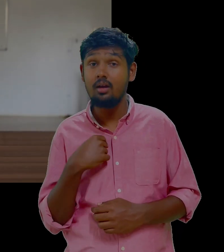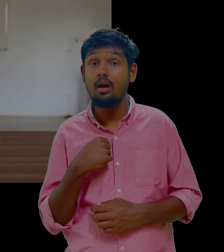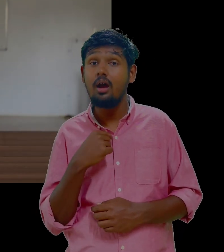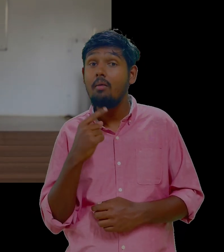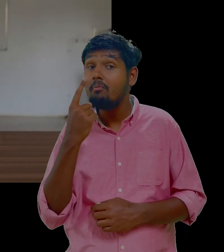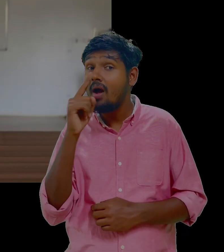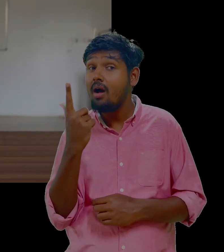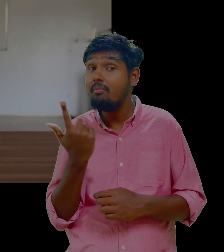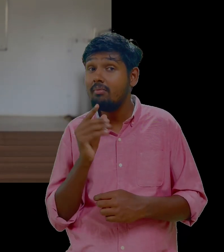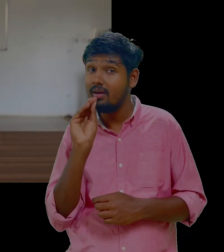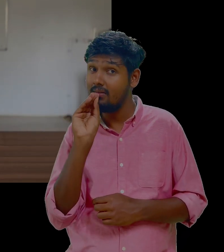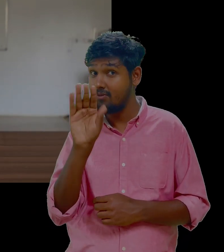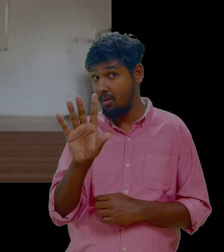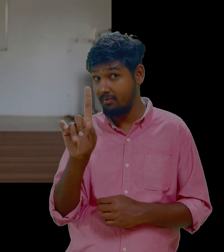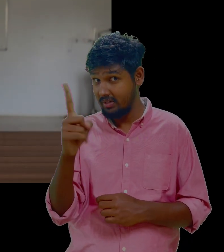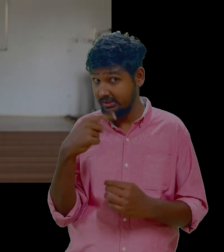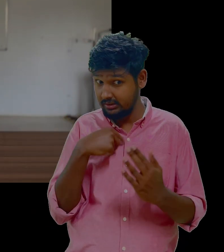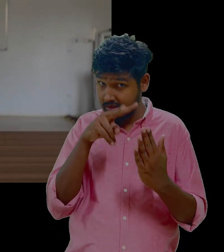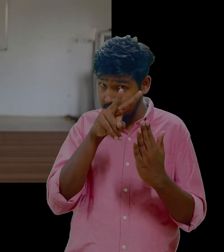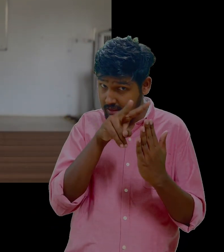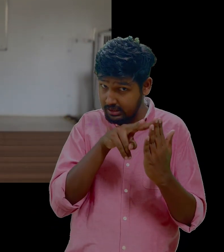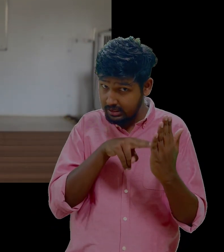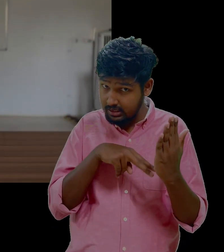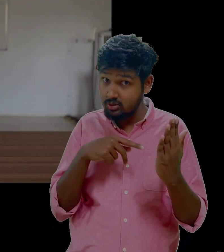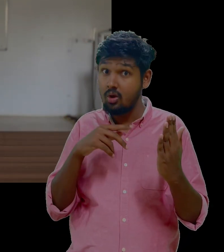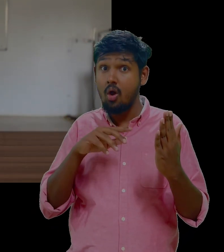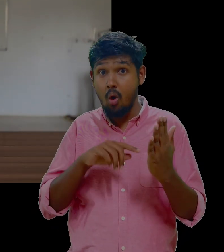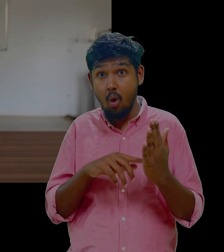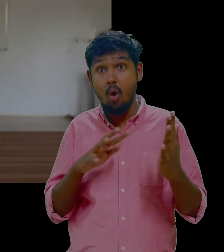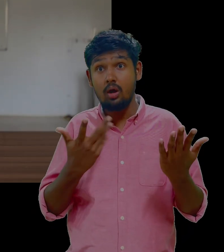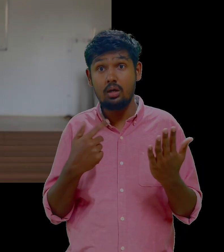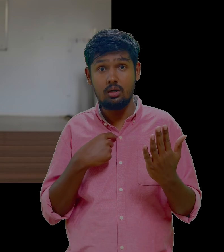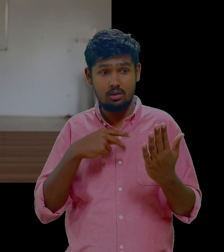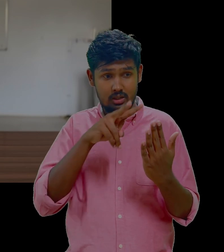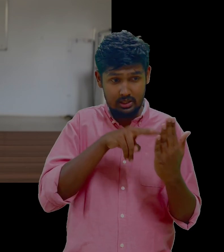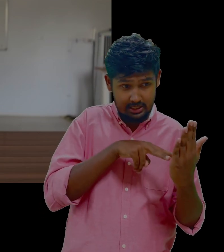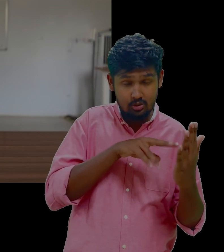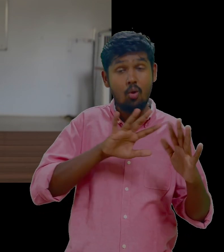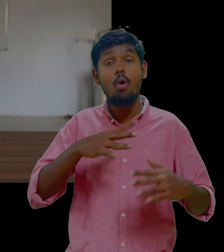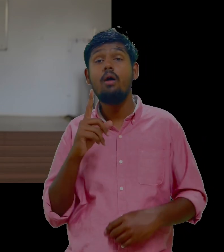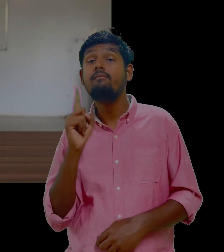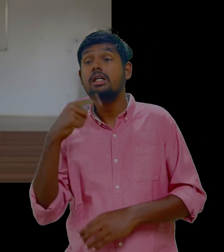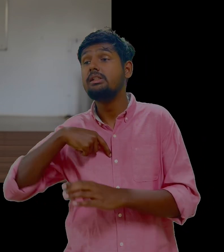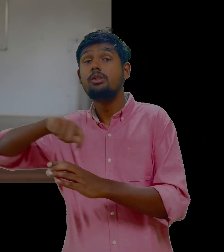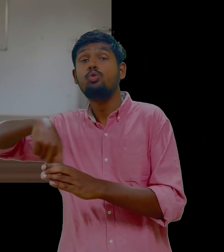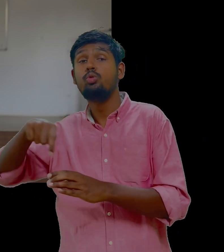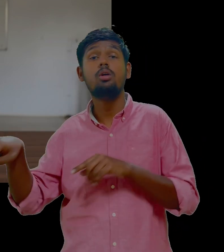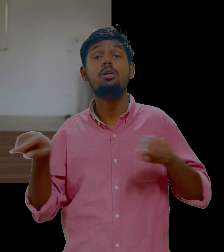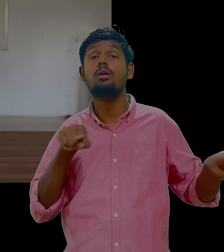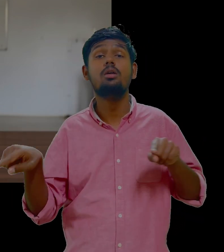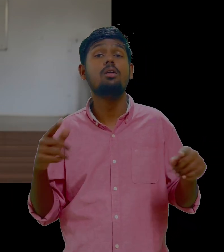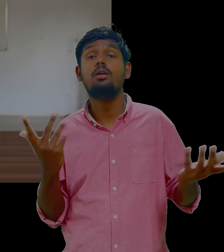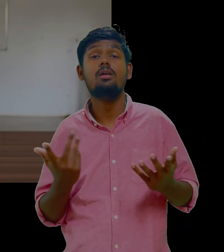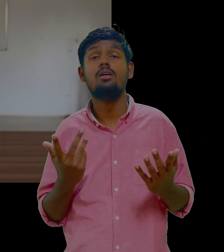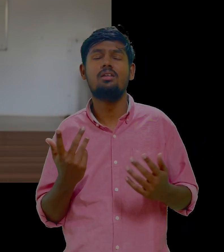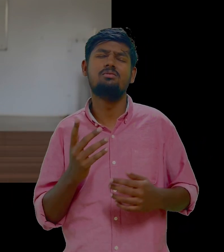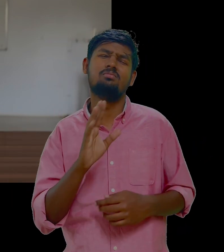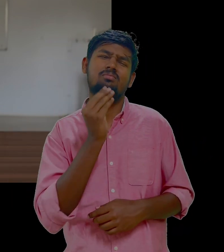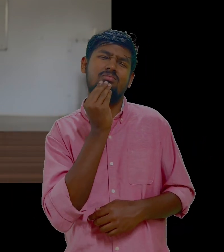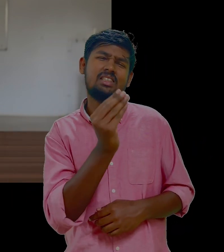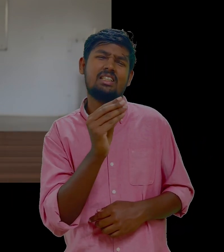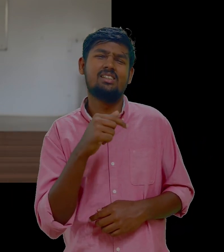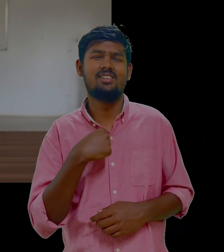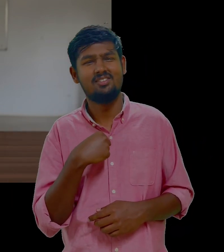or do I cook? Being a hungry child, I always wanted to say, please read, but I always said, please